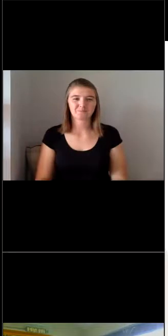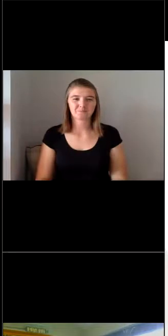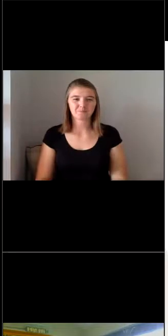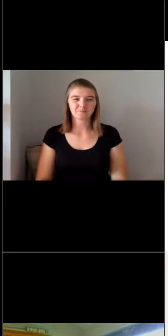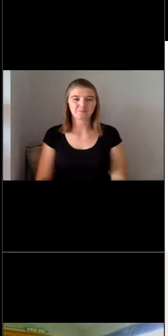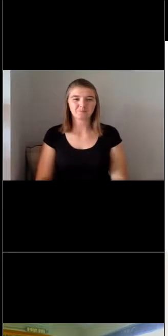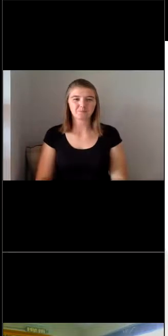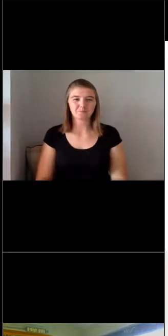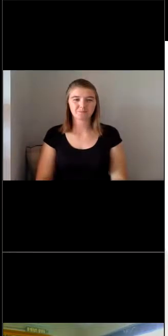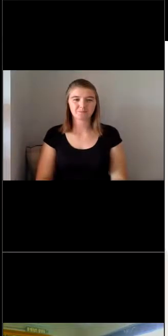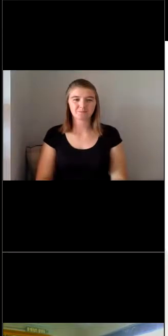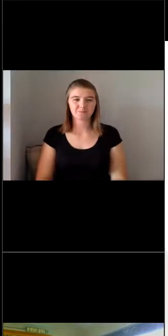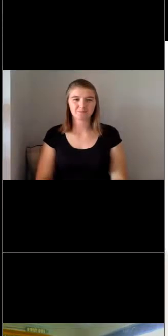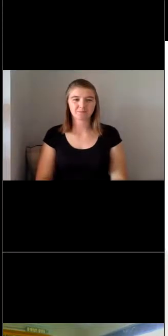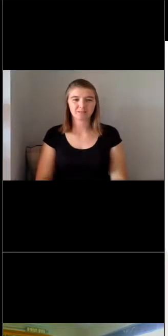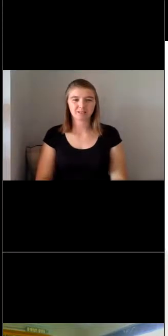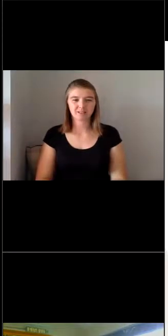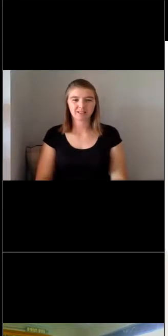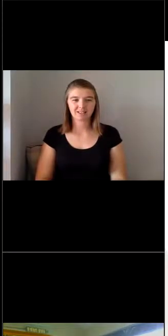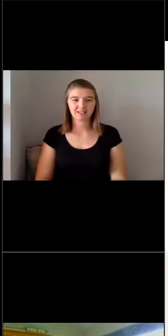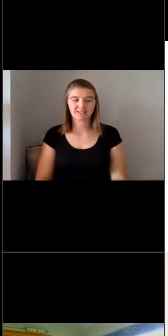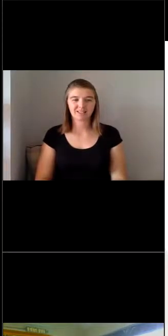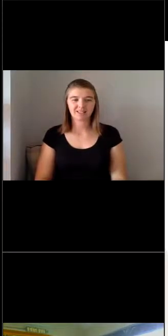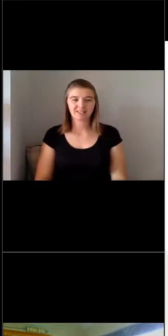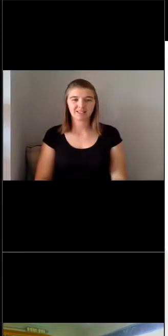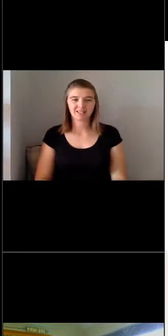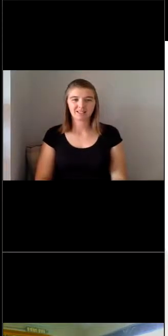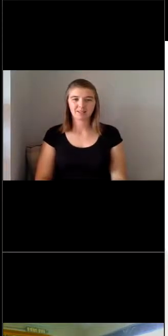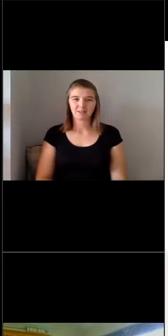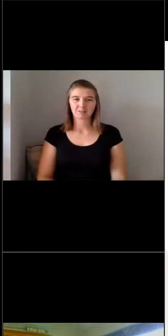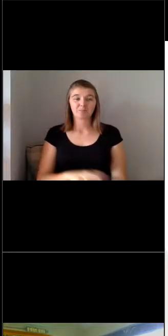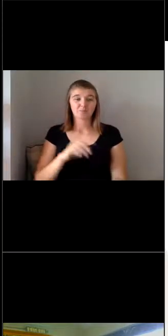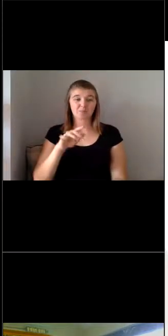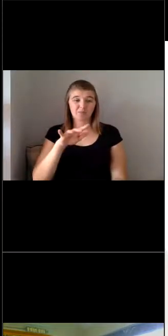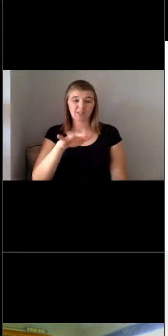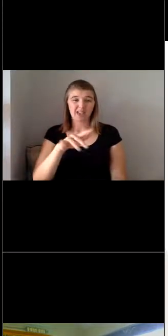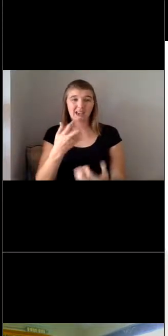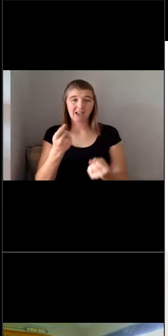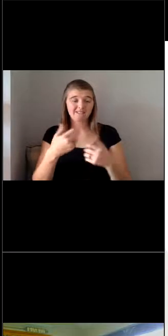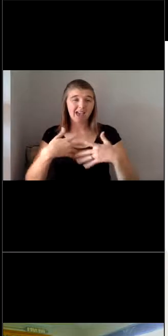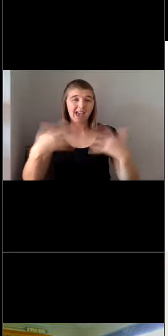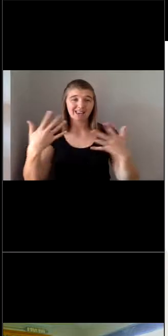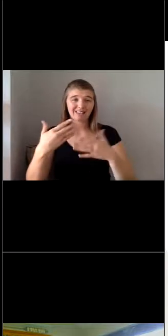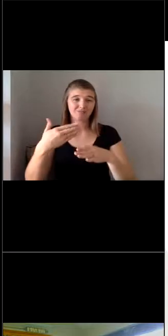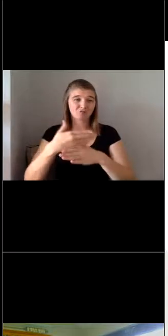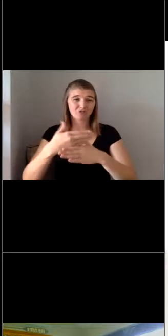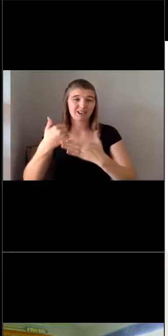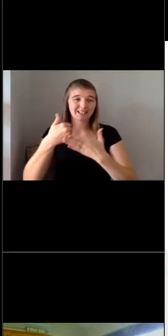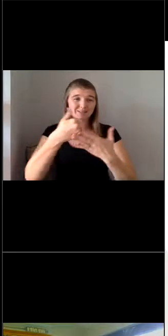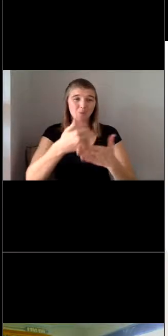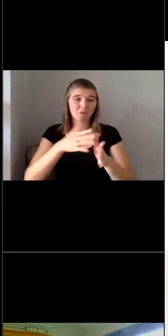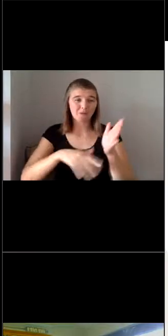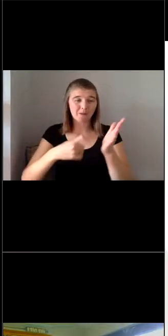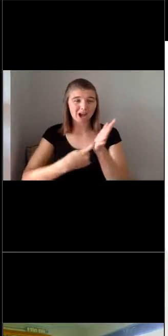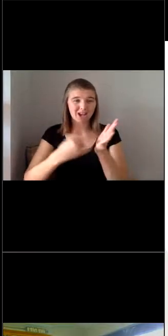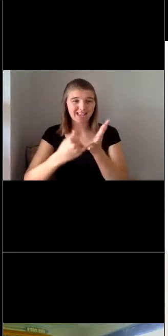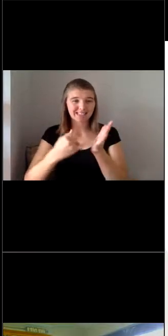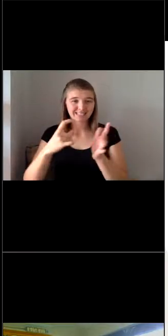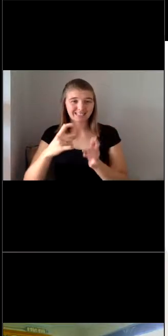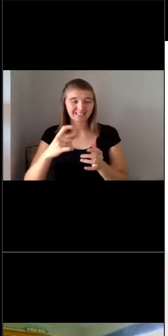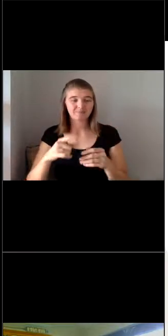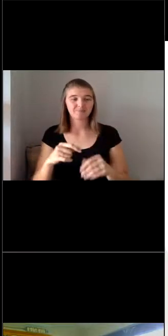So rsc.org/careers, you'll see all of the career support that the RSC offers. These other two links